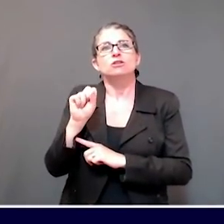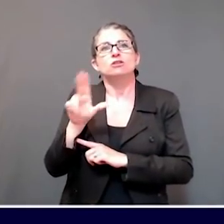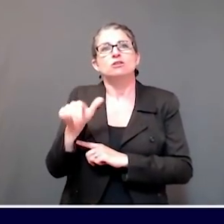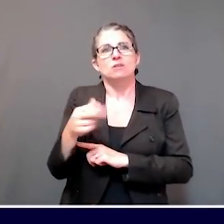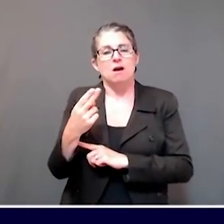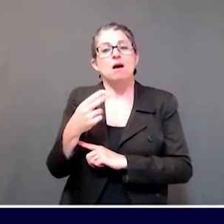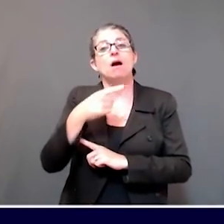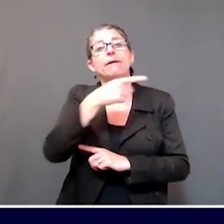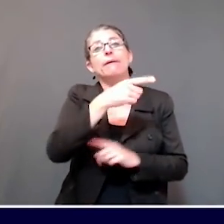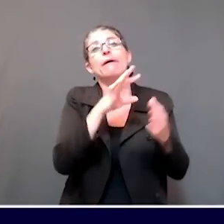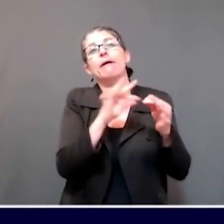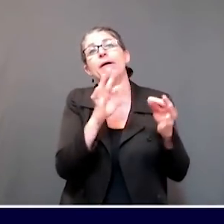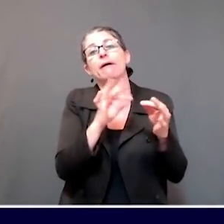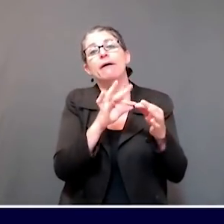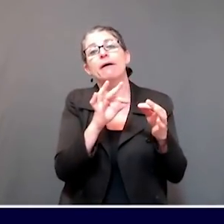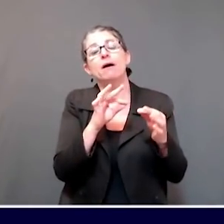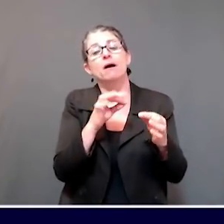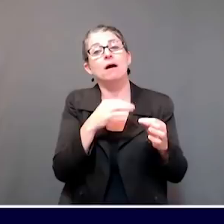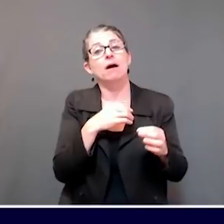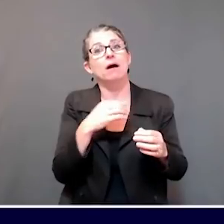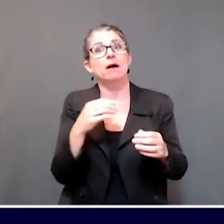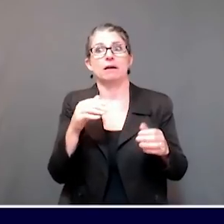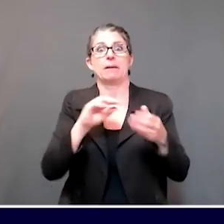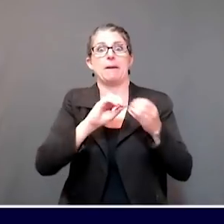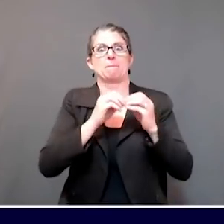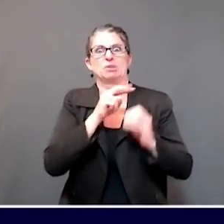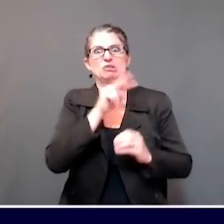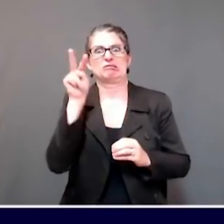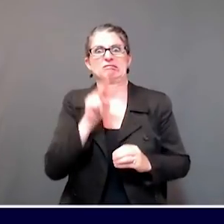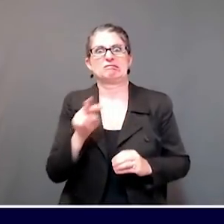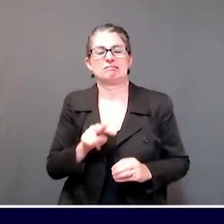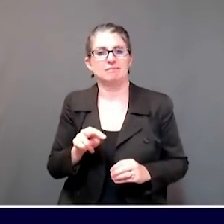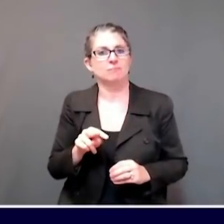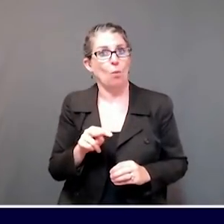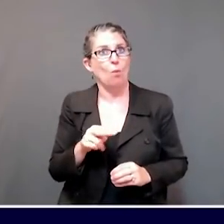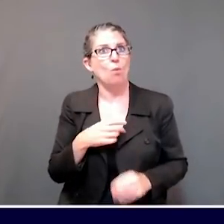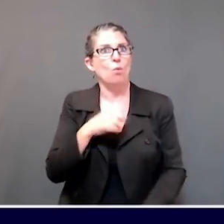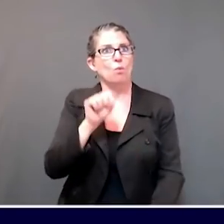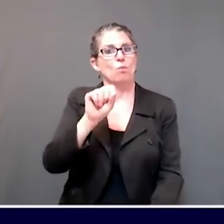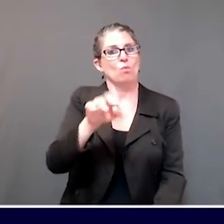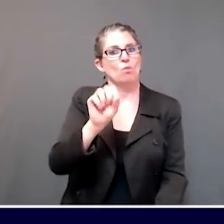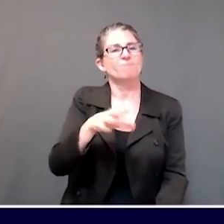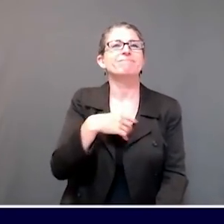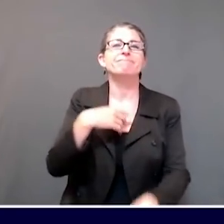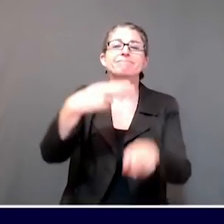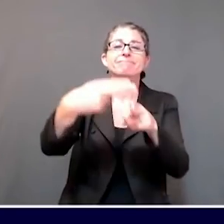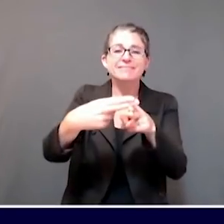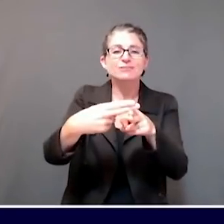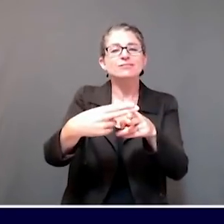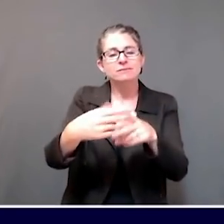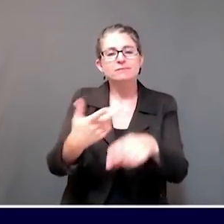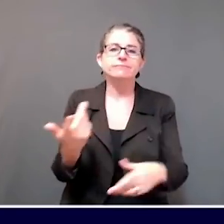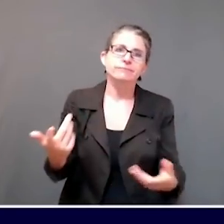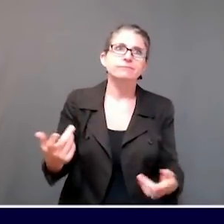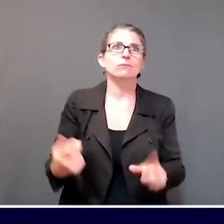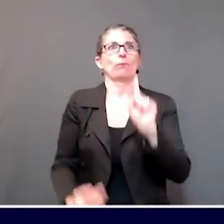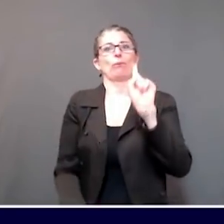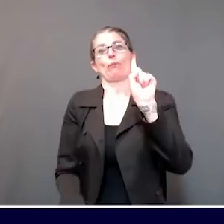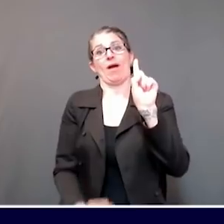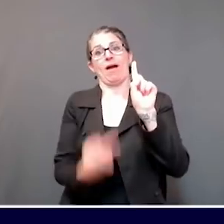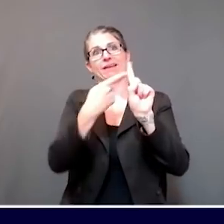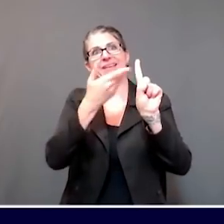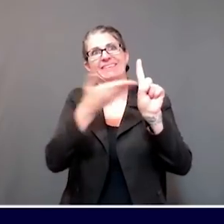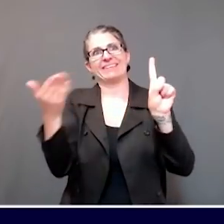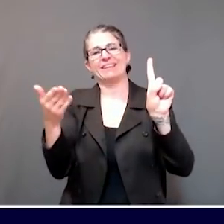course, it's not just any single metric, it's the constellation of metrics that tells the full story. So it's not